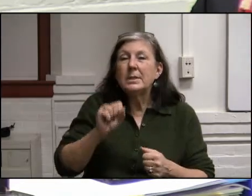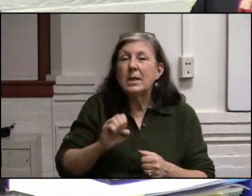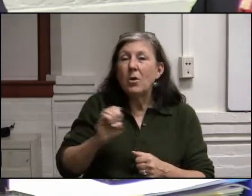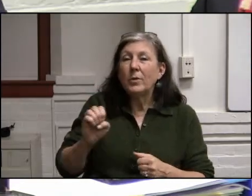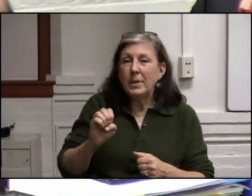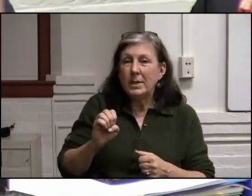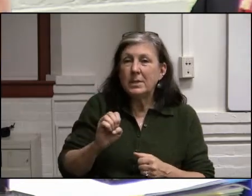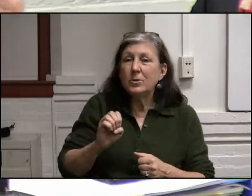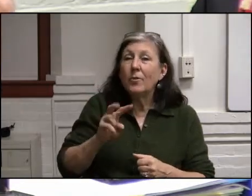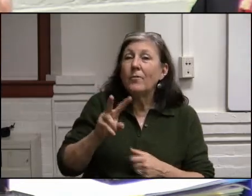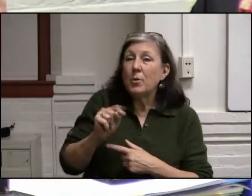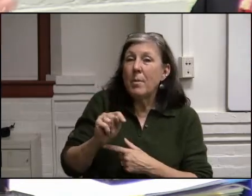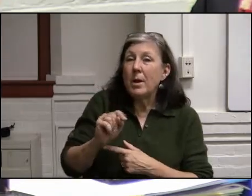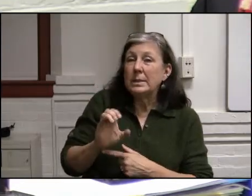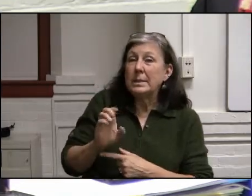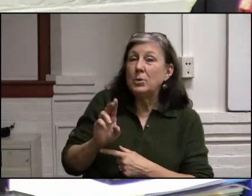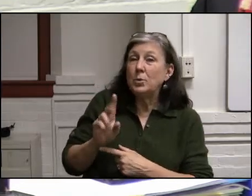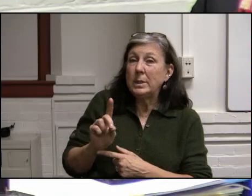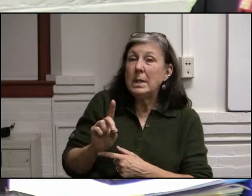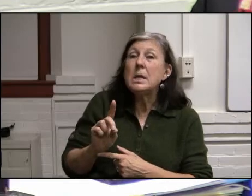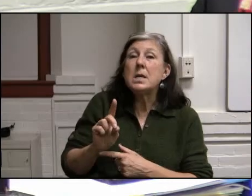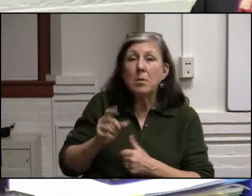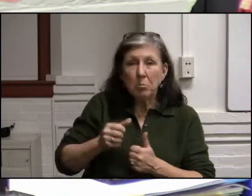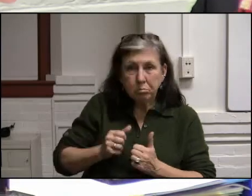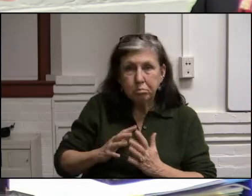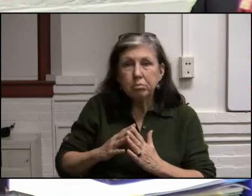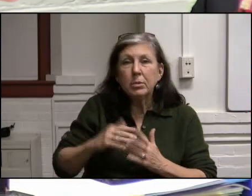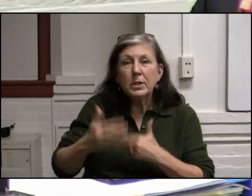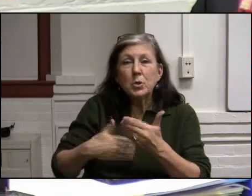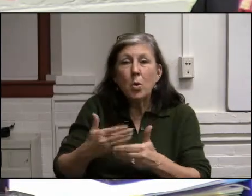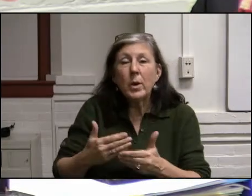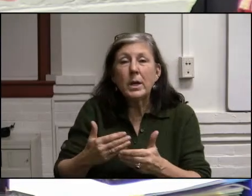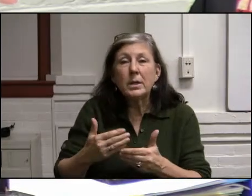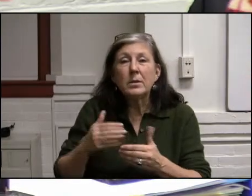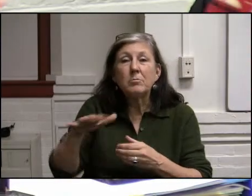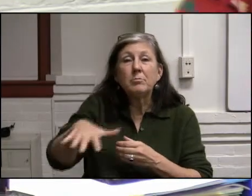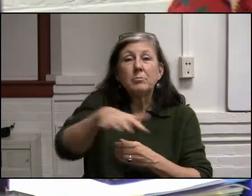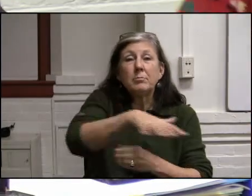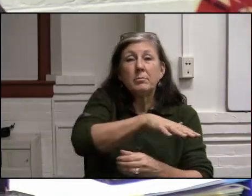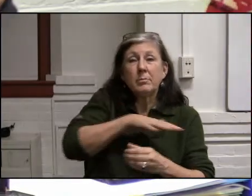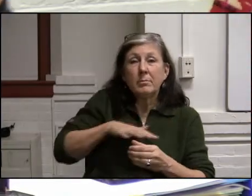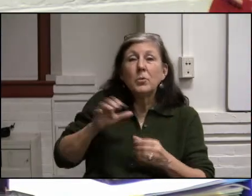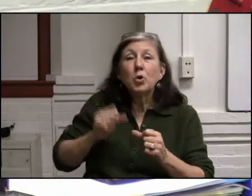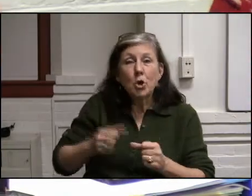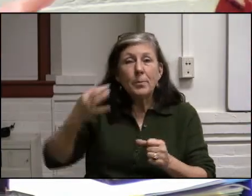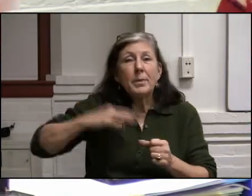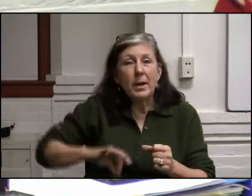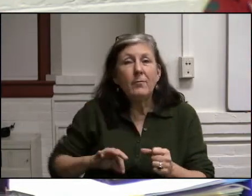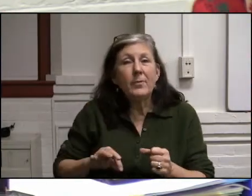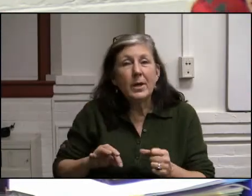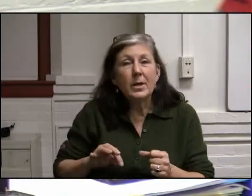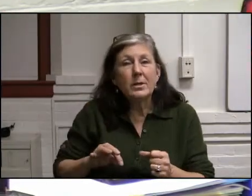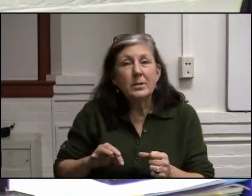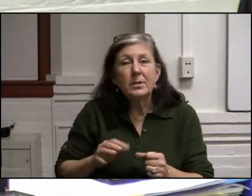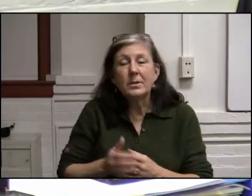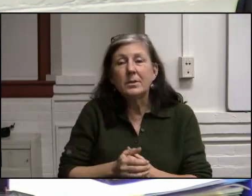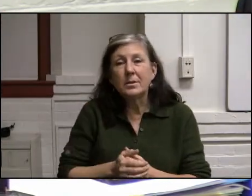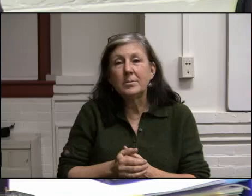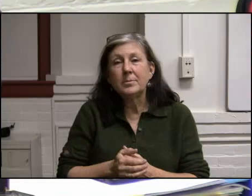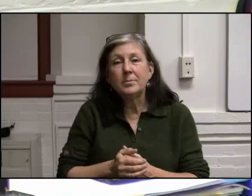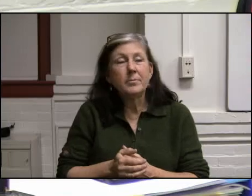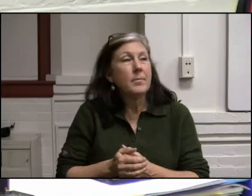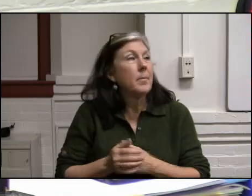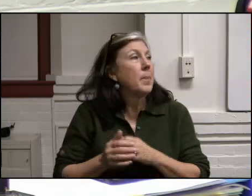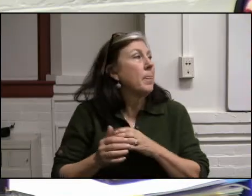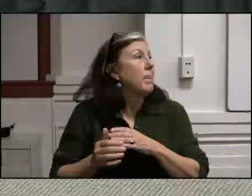Vermont CUD gets going, that those parts of Brattleboro could in fact benefit significantly from the regional CUD.